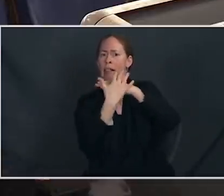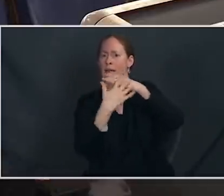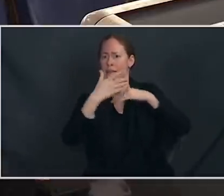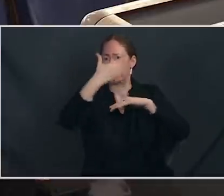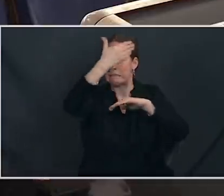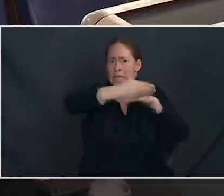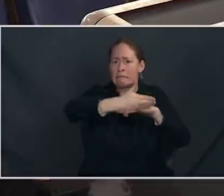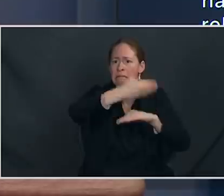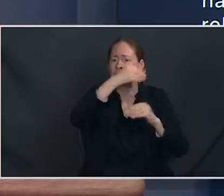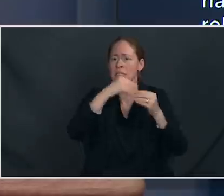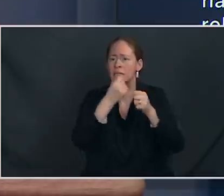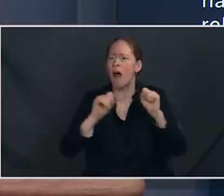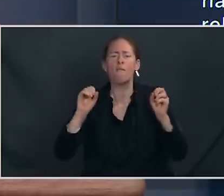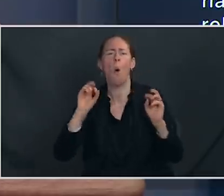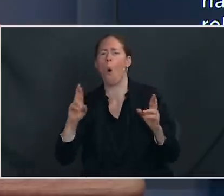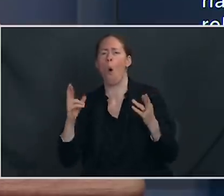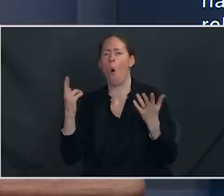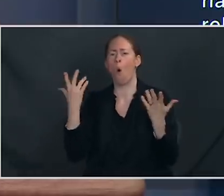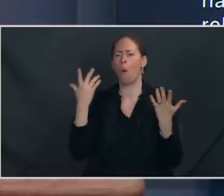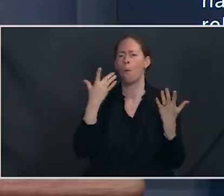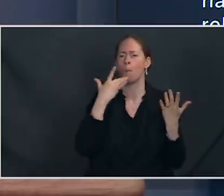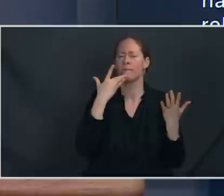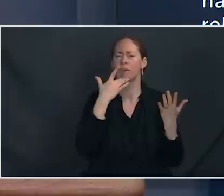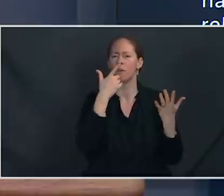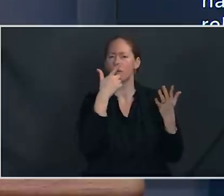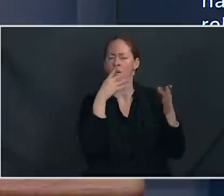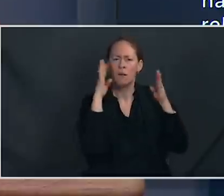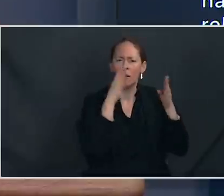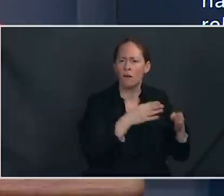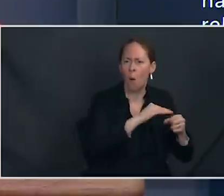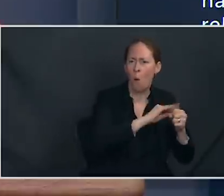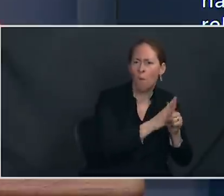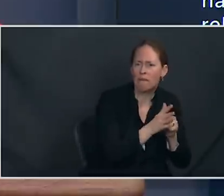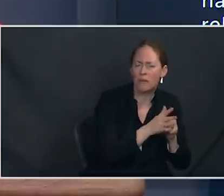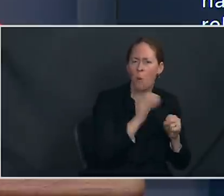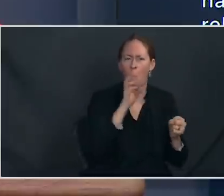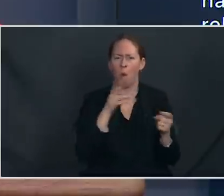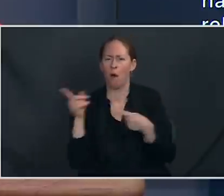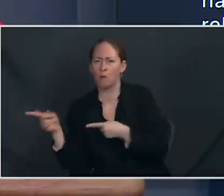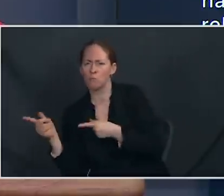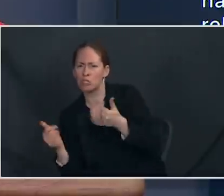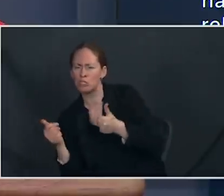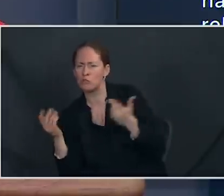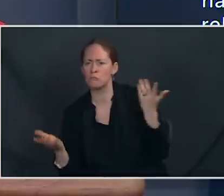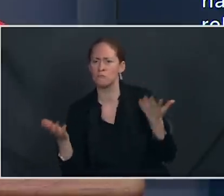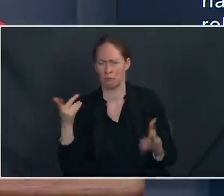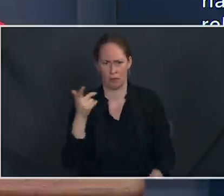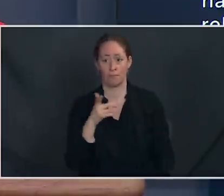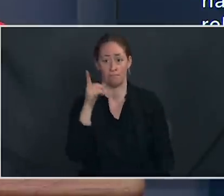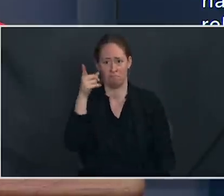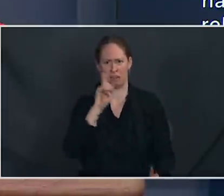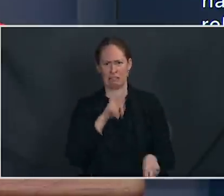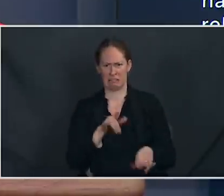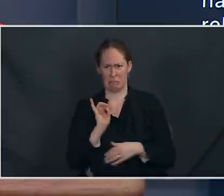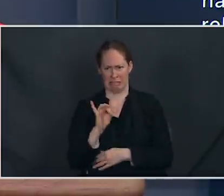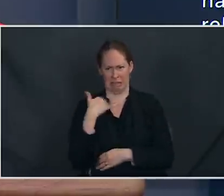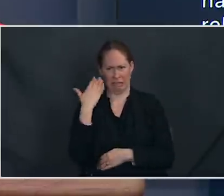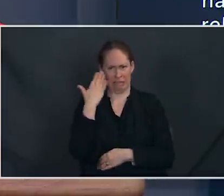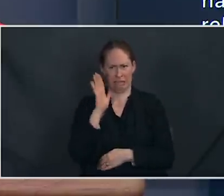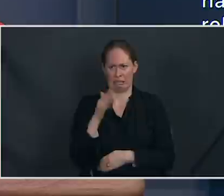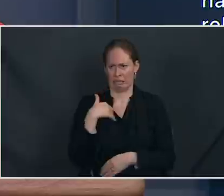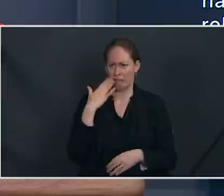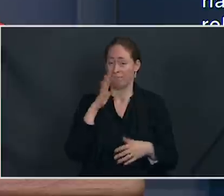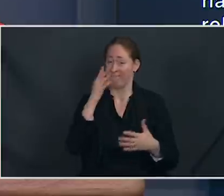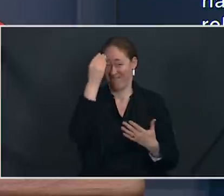to do that. Ms. Peter, I had not actually seen that report before we came out here. As you know, and I'll just repeat, the President's first priority